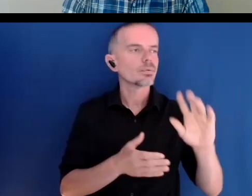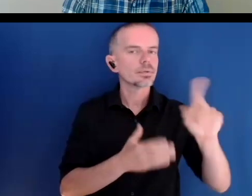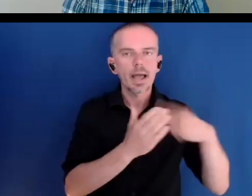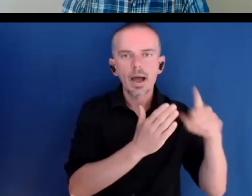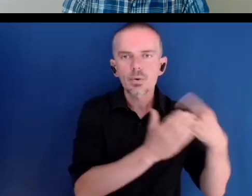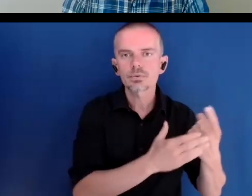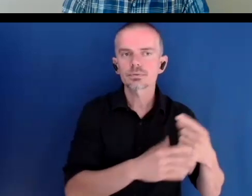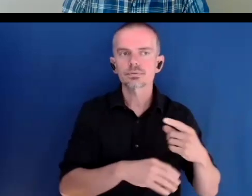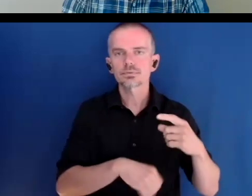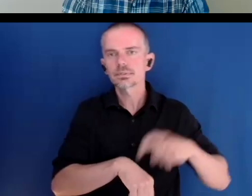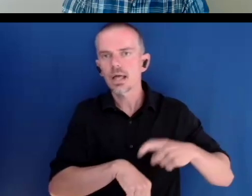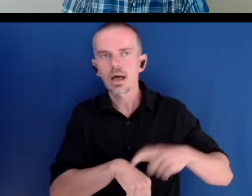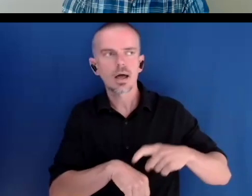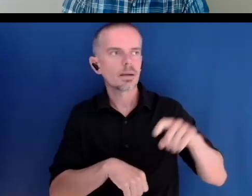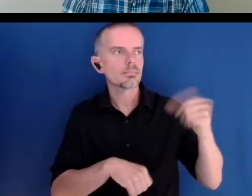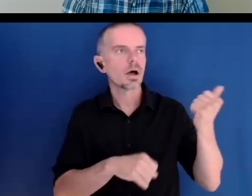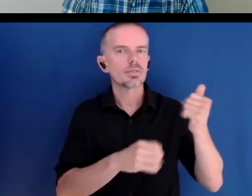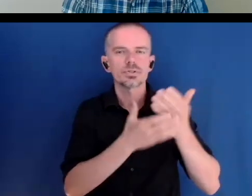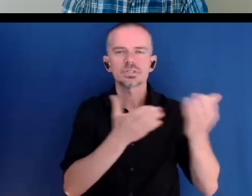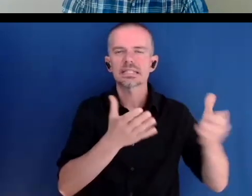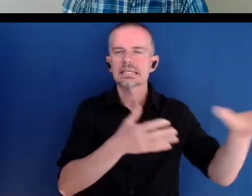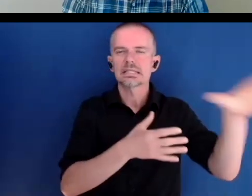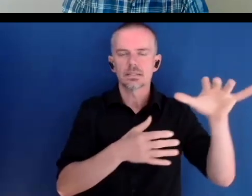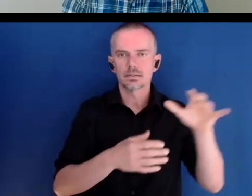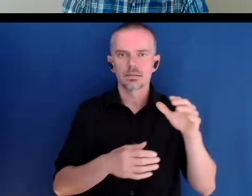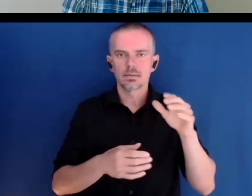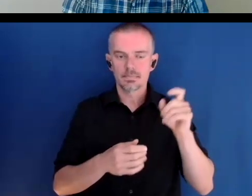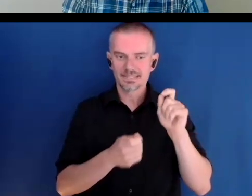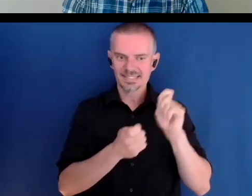sources. It does not necessarily always need to be